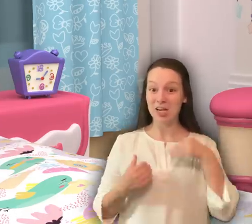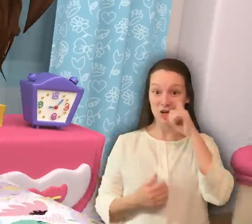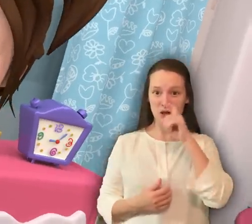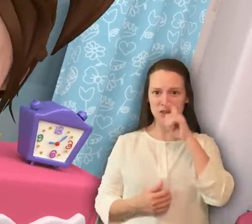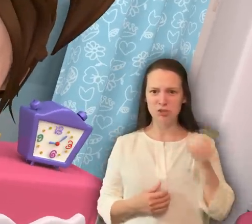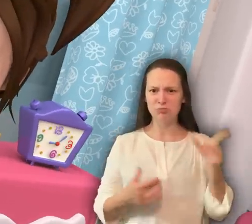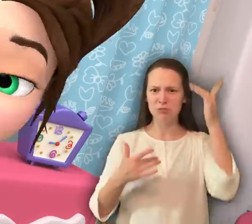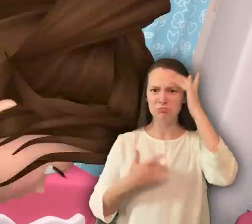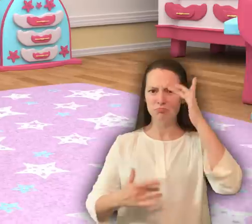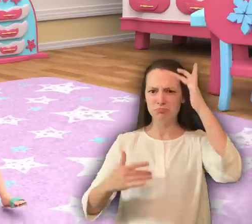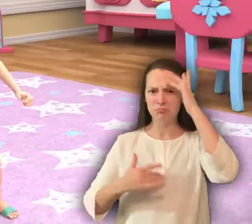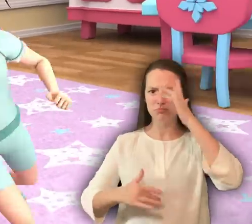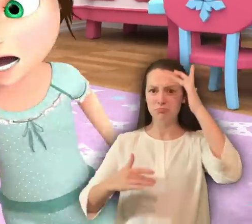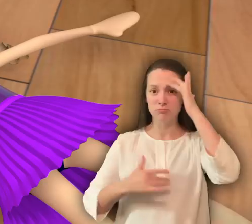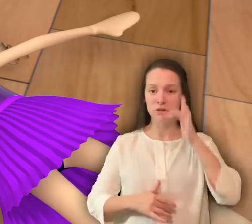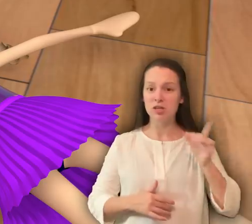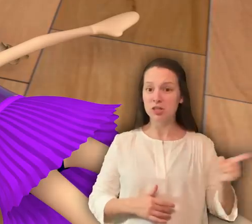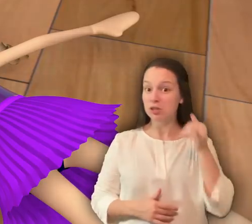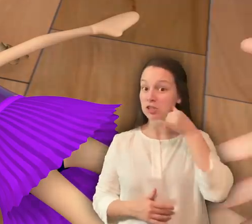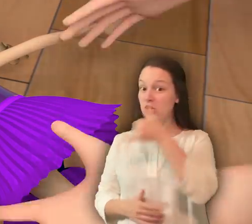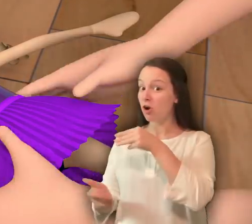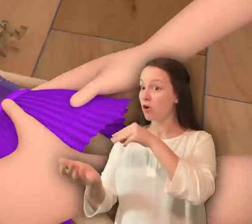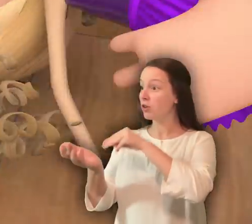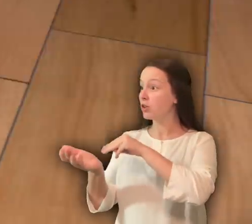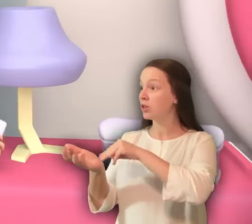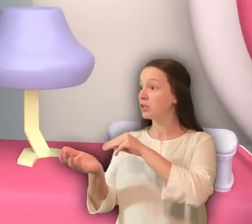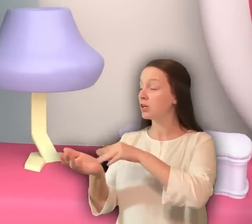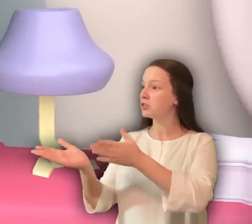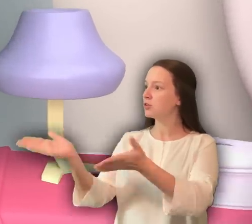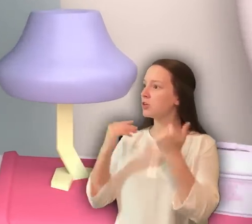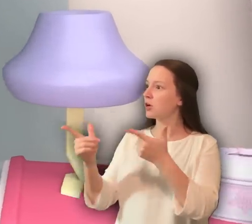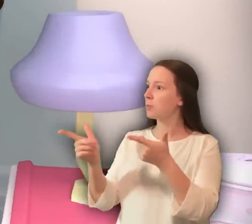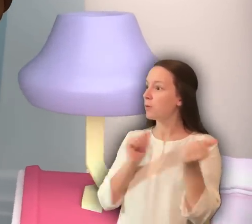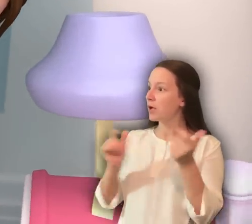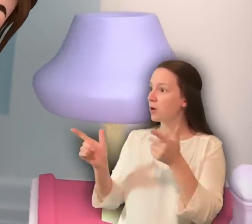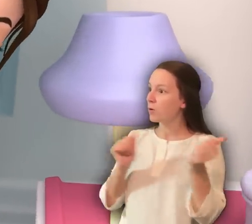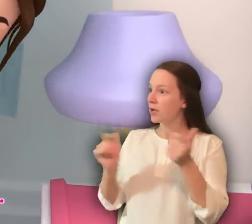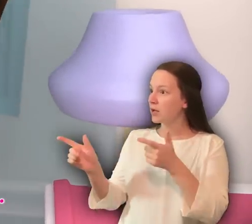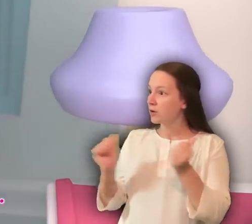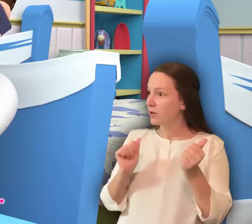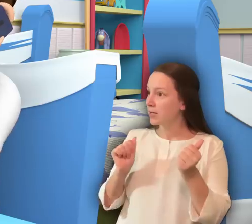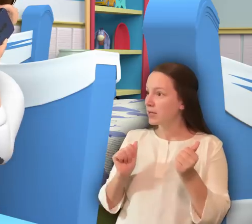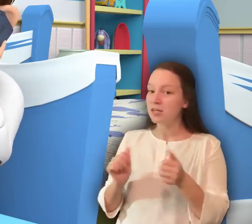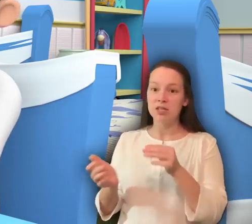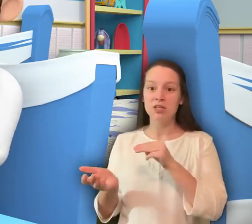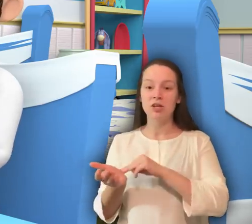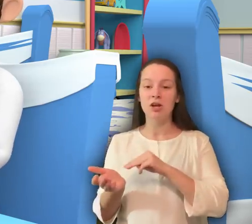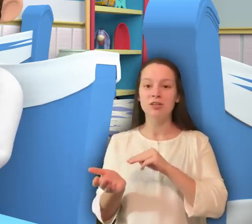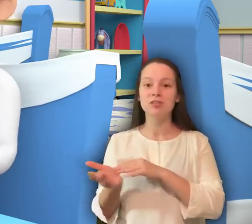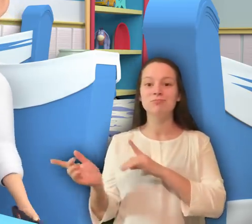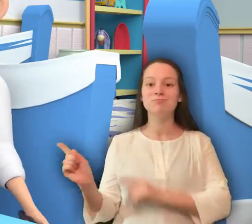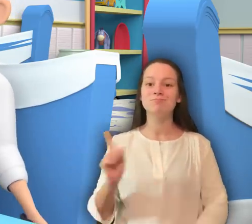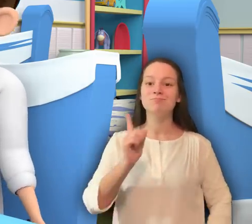Miss Polly had a dolly who was sick sick sick so she called for the doctor to come quick quick quick